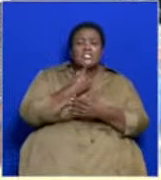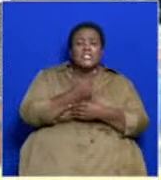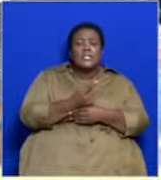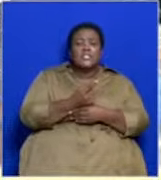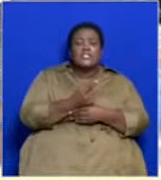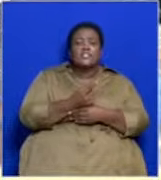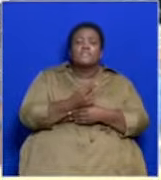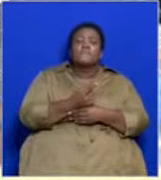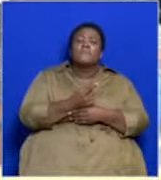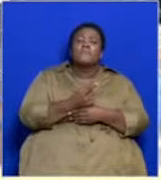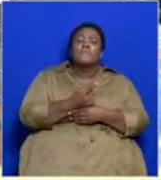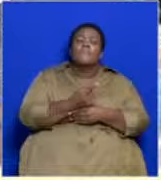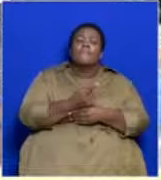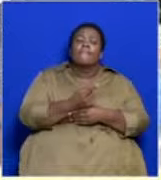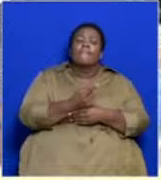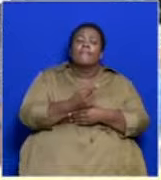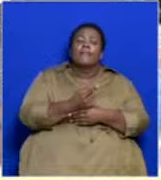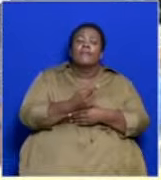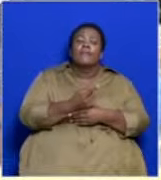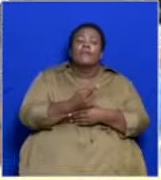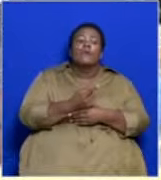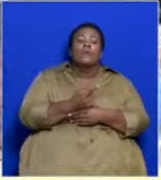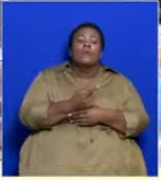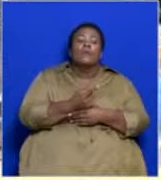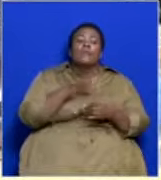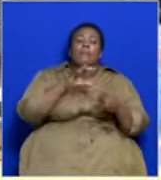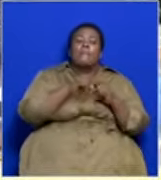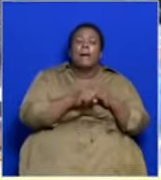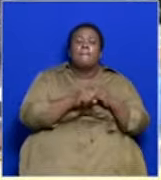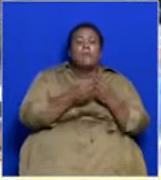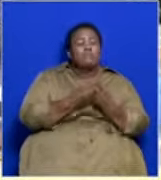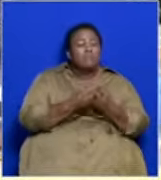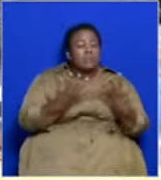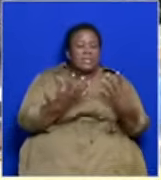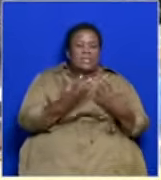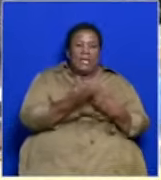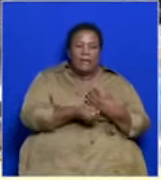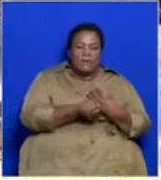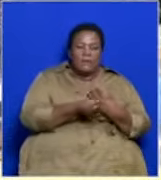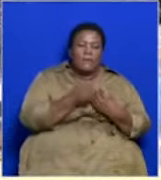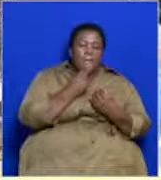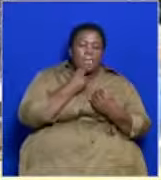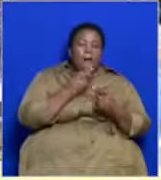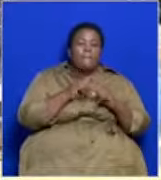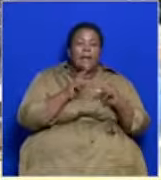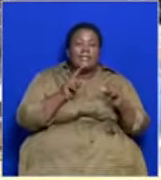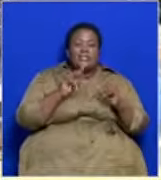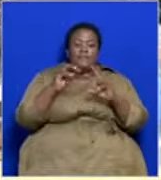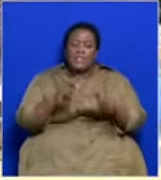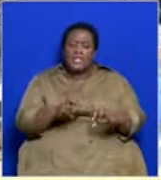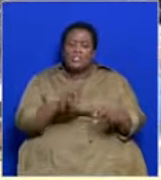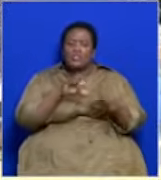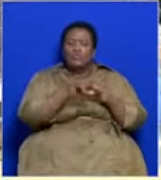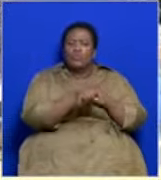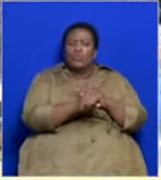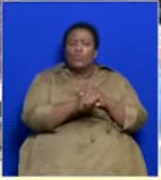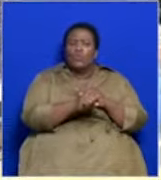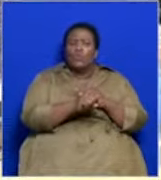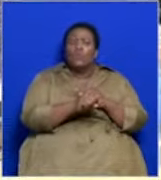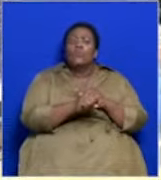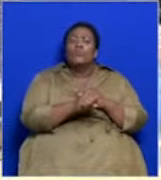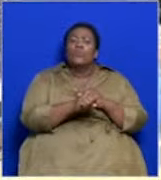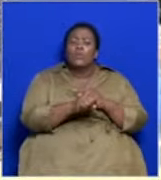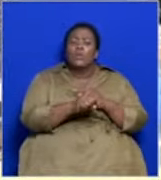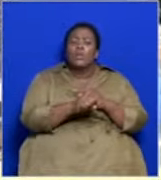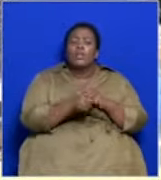as abandoned. However, the investigation revealed that the exhibits were seized from the store and the owner is known